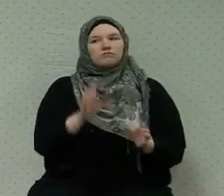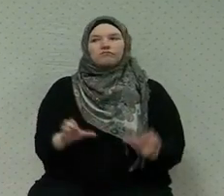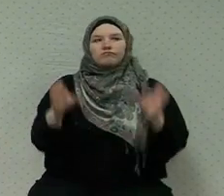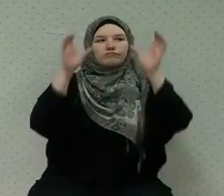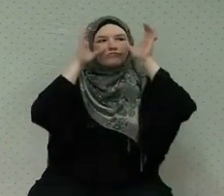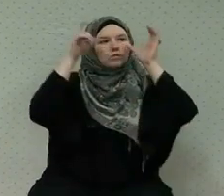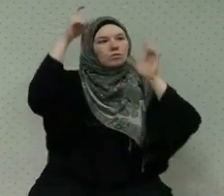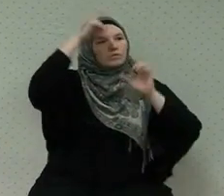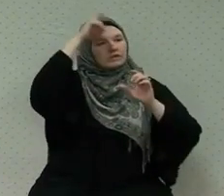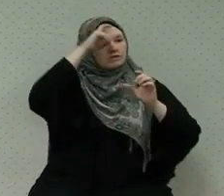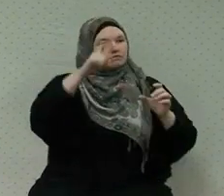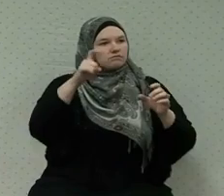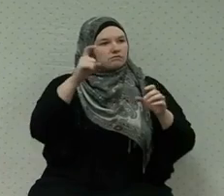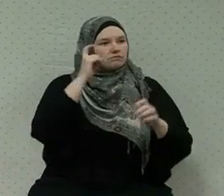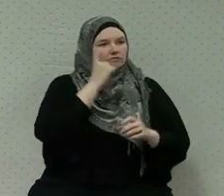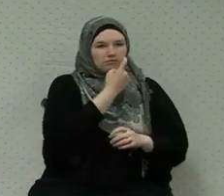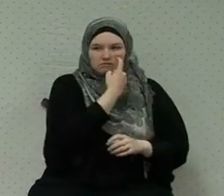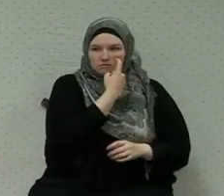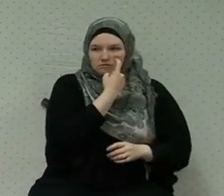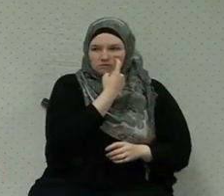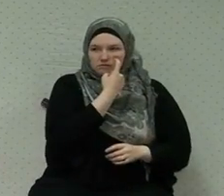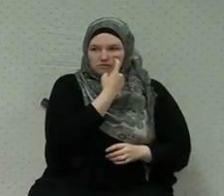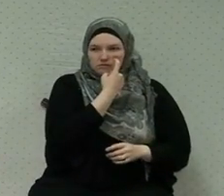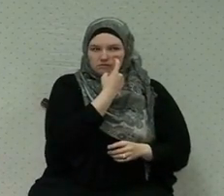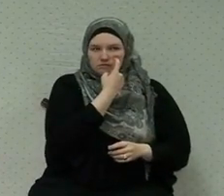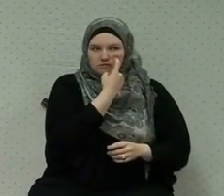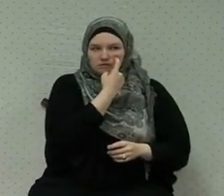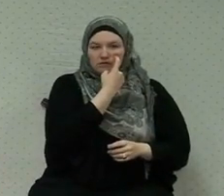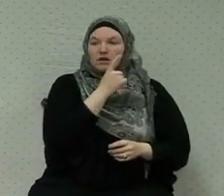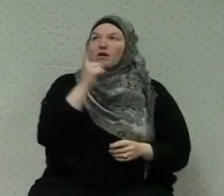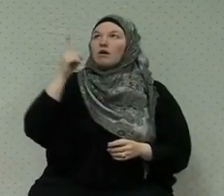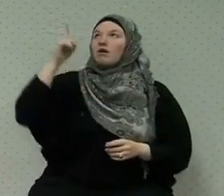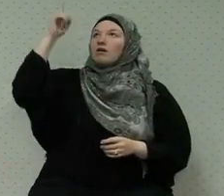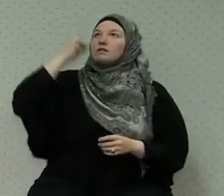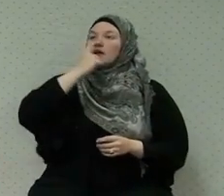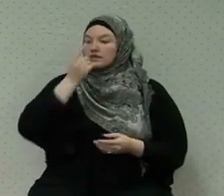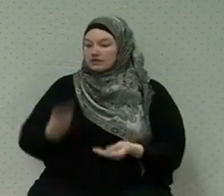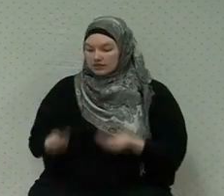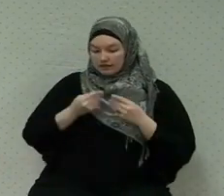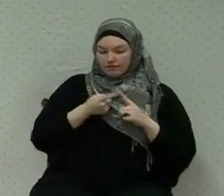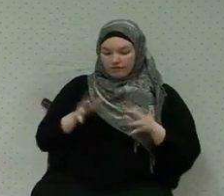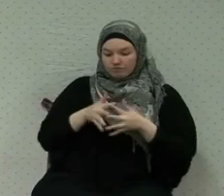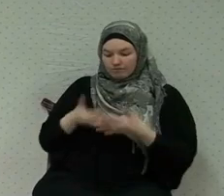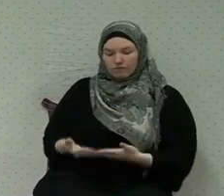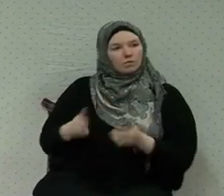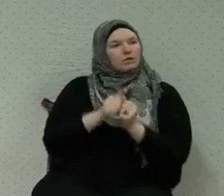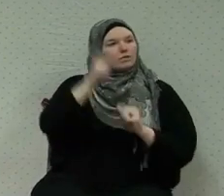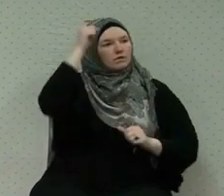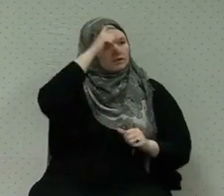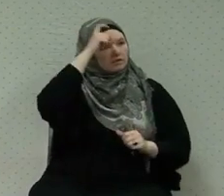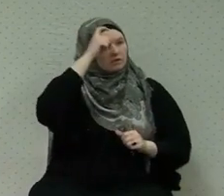the eye that we are given by the divine. So we have two things with which we